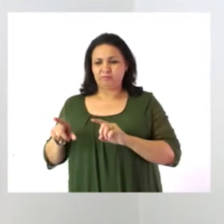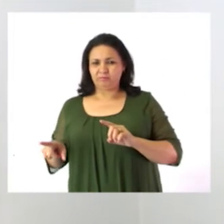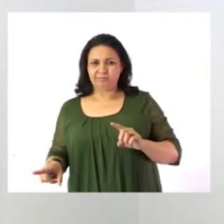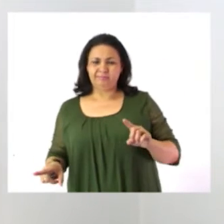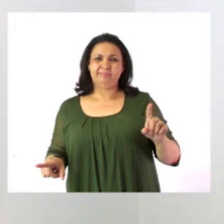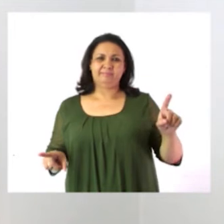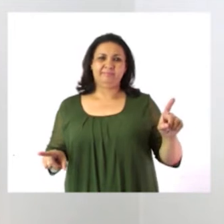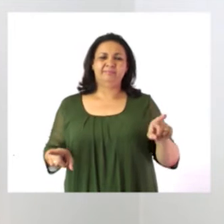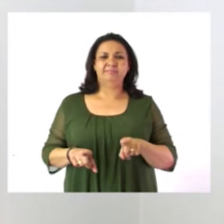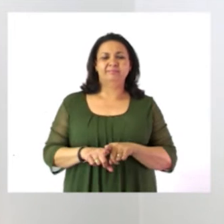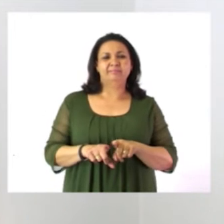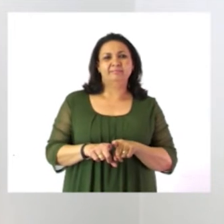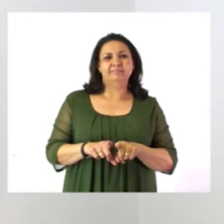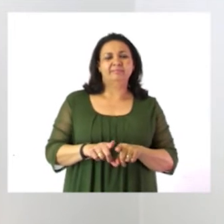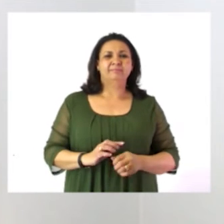Yes.